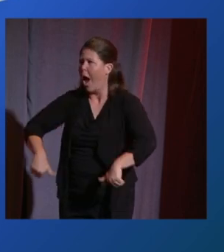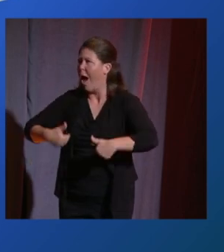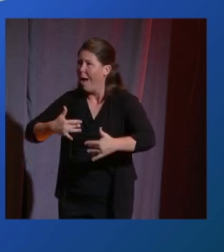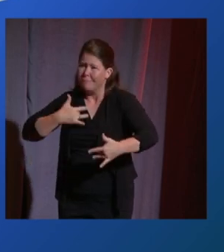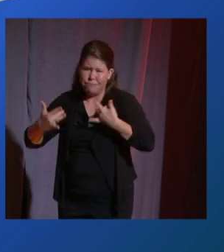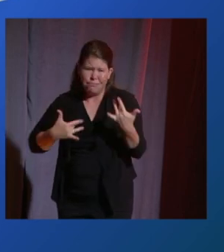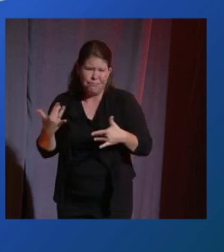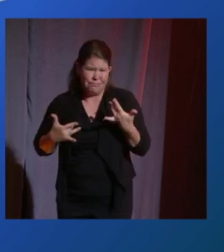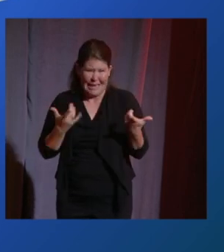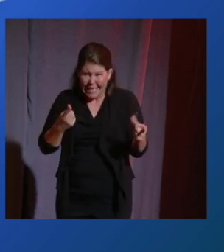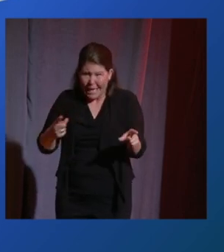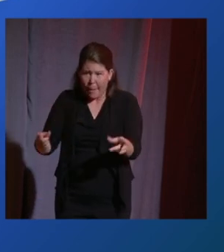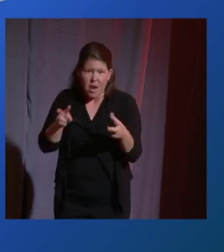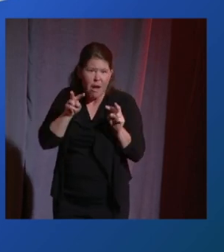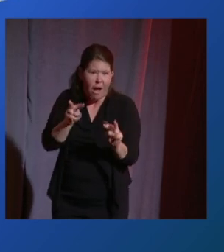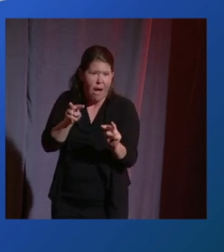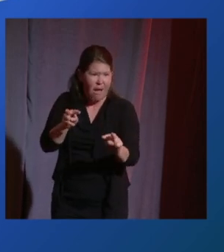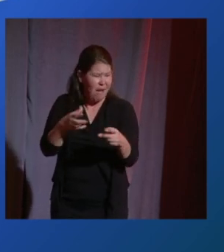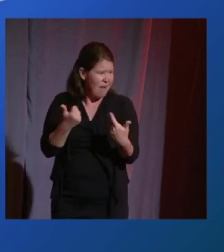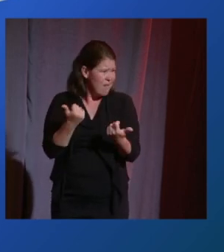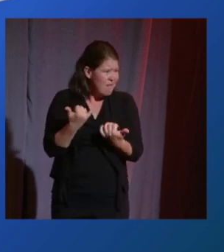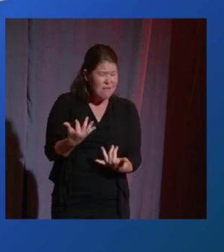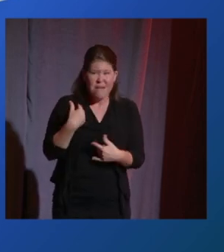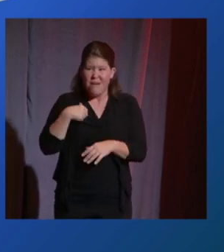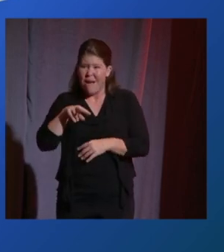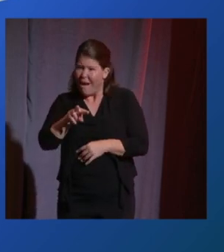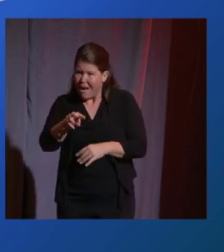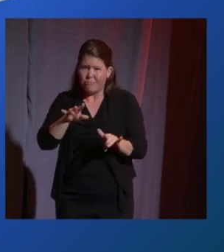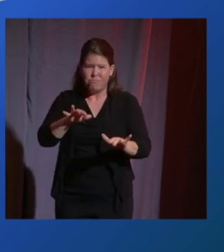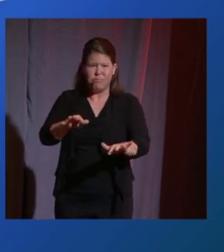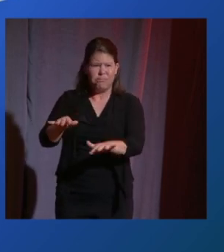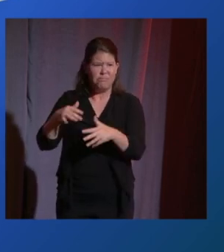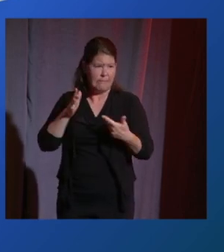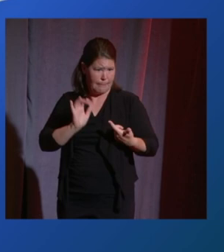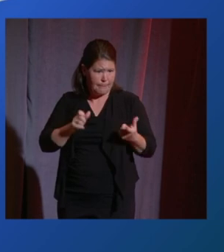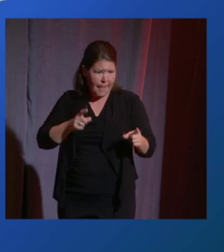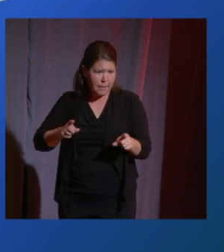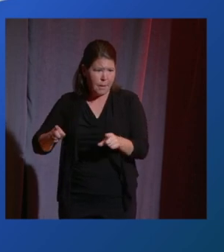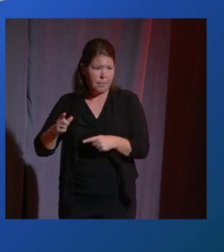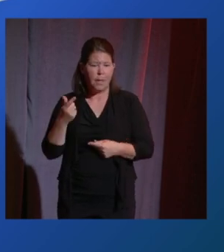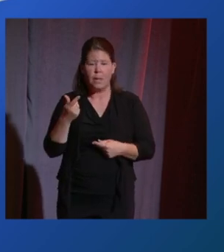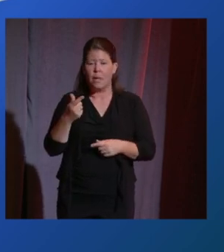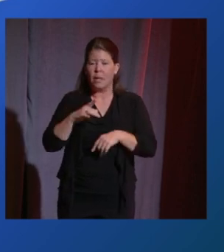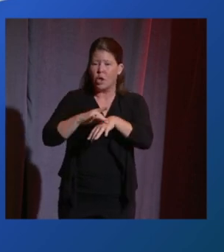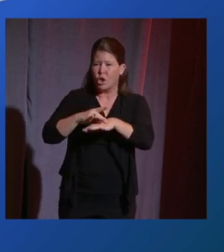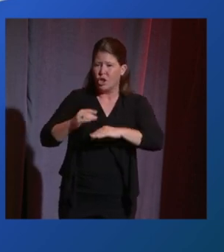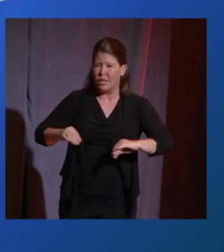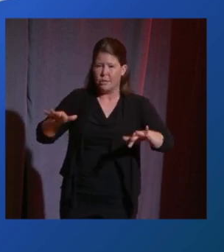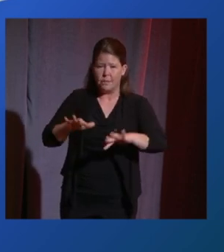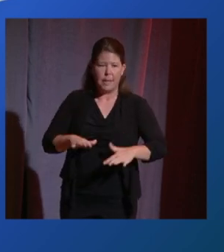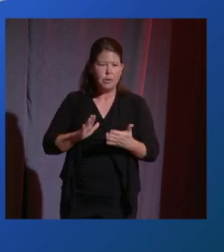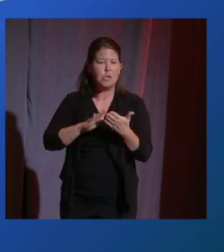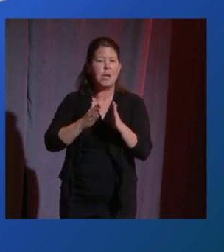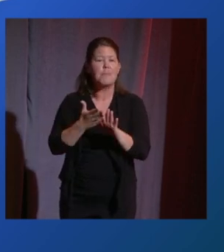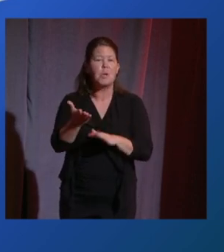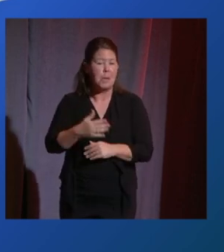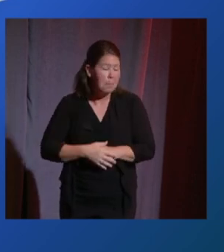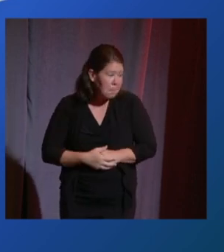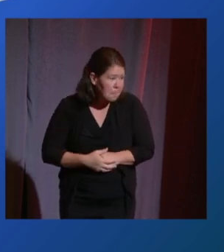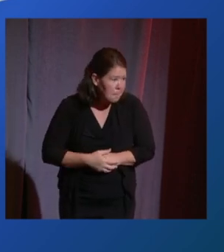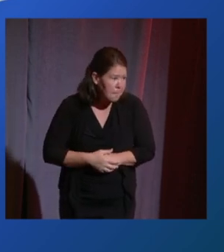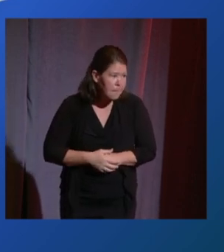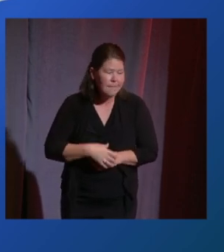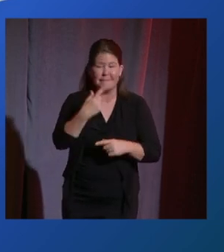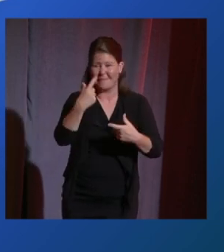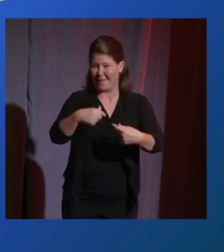happening that's about to happen that has happened in the geospacial community so I'll start for me